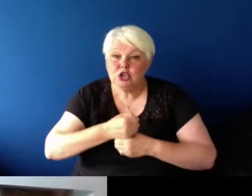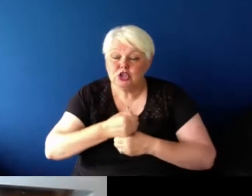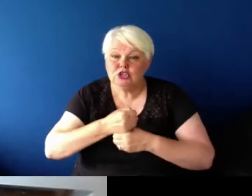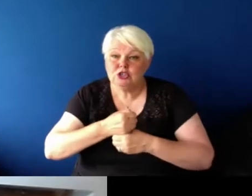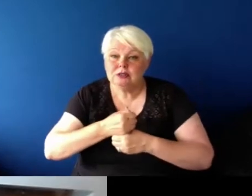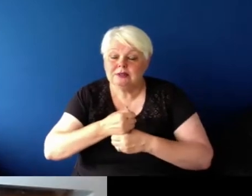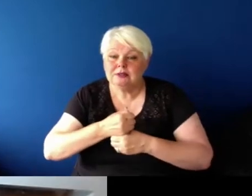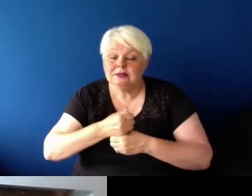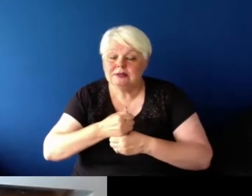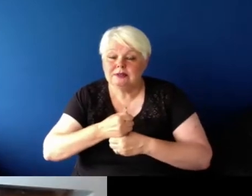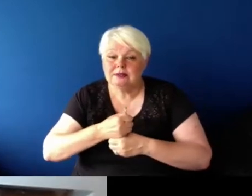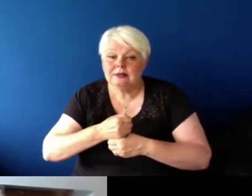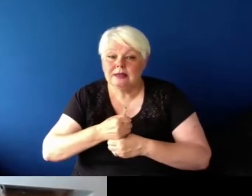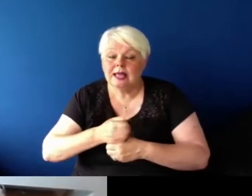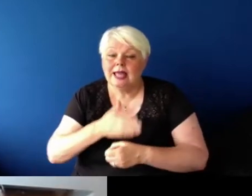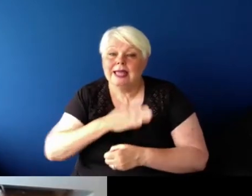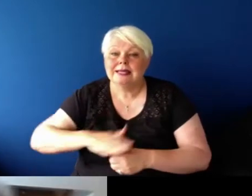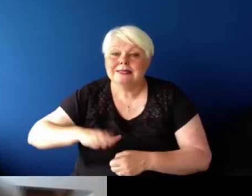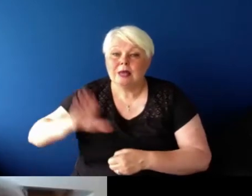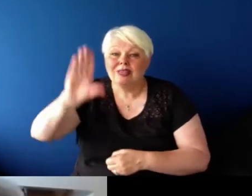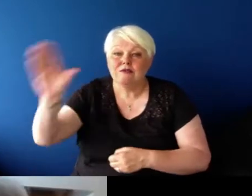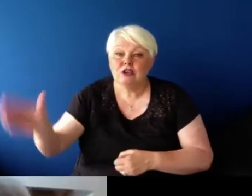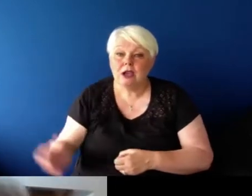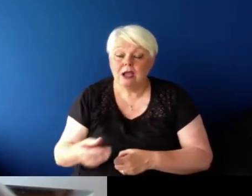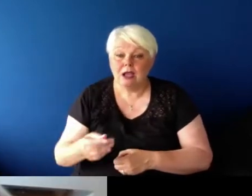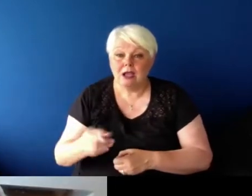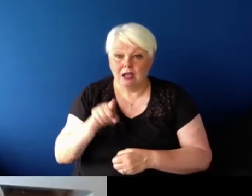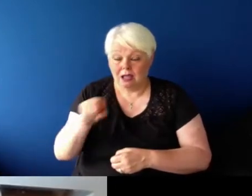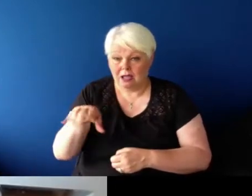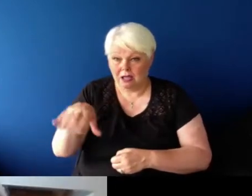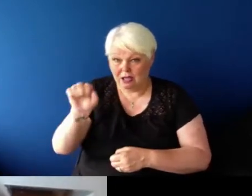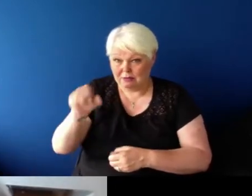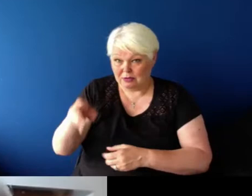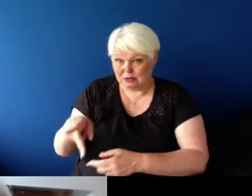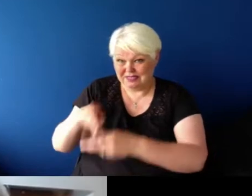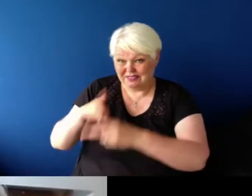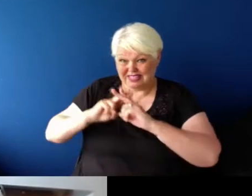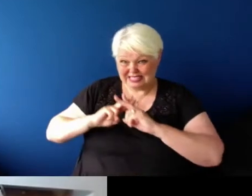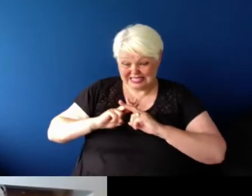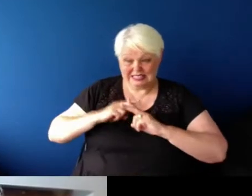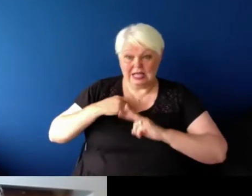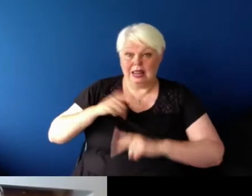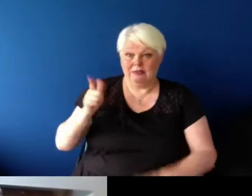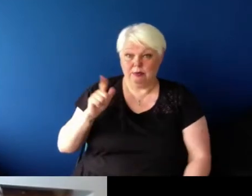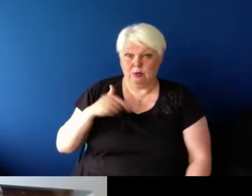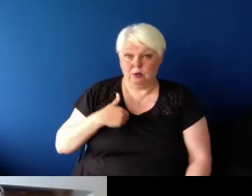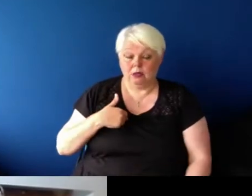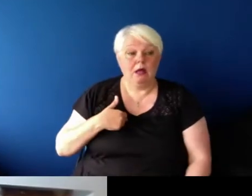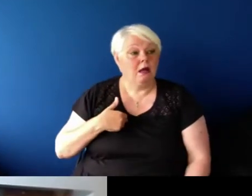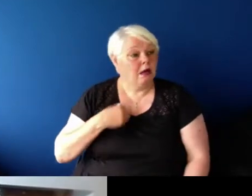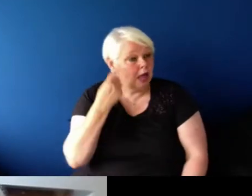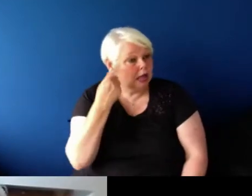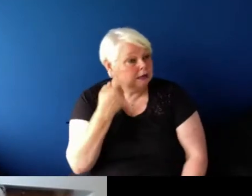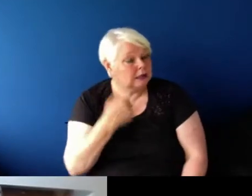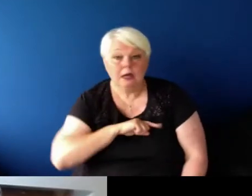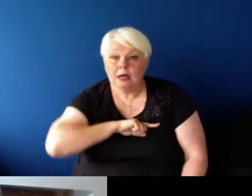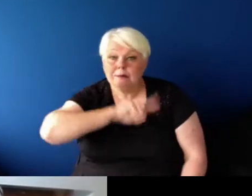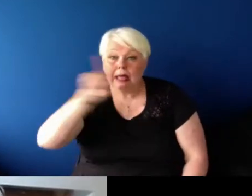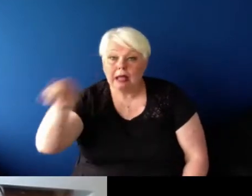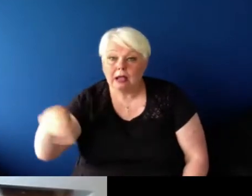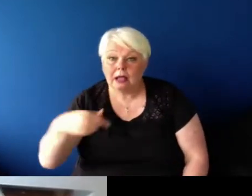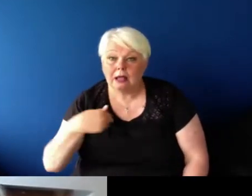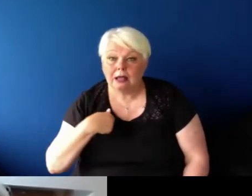it was a developed because somebody had visited us from South Africa and went back to Soweto and made bread and gave it away. And yeah. I went out to